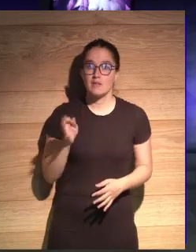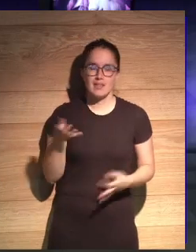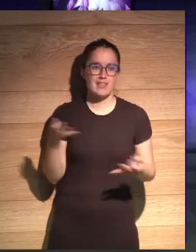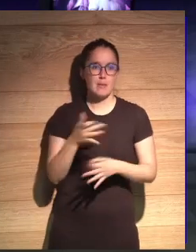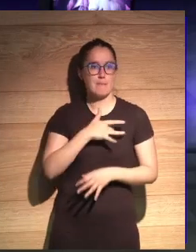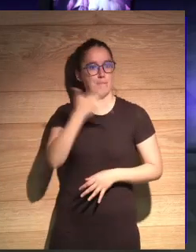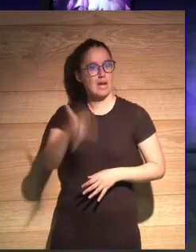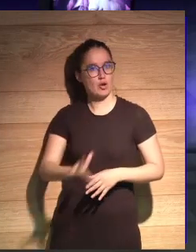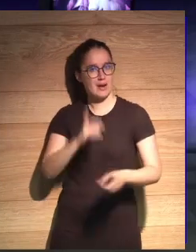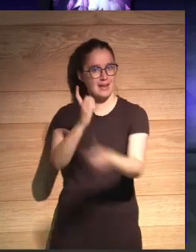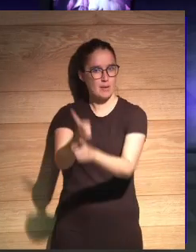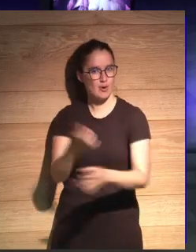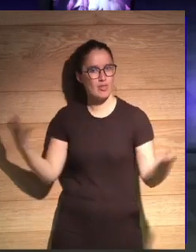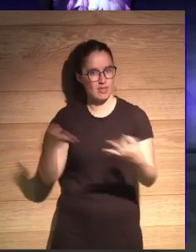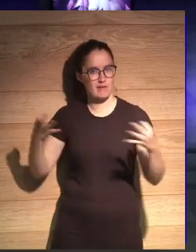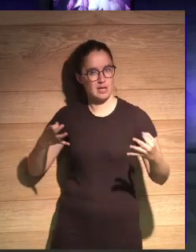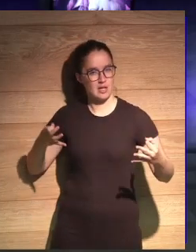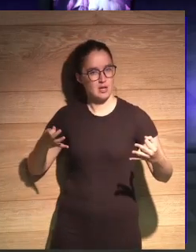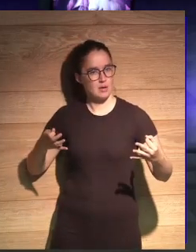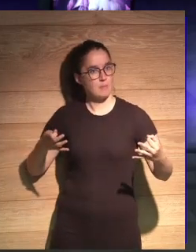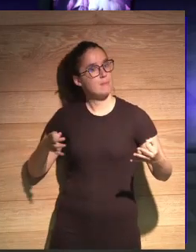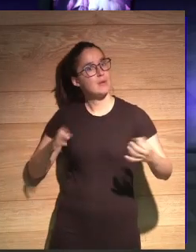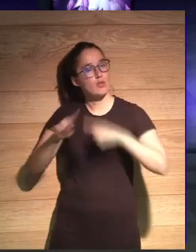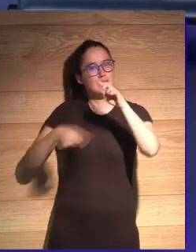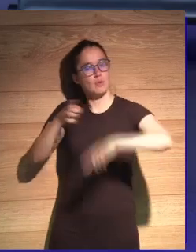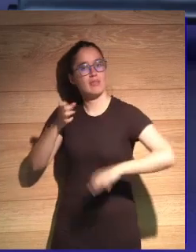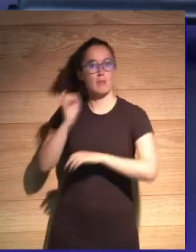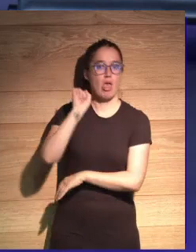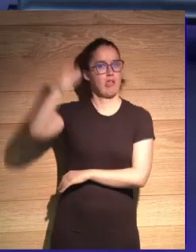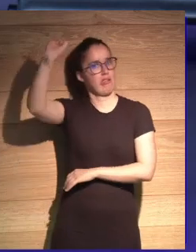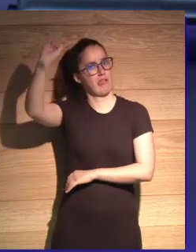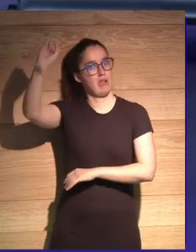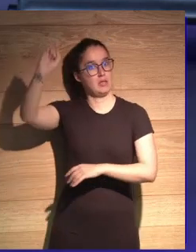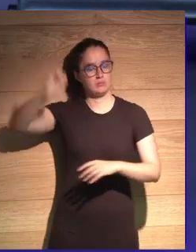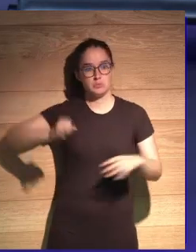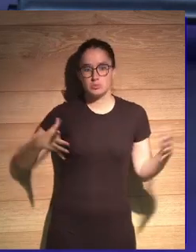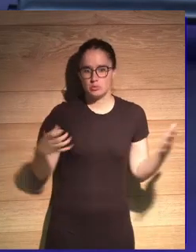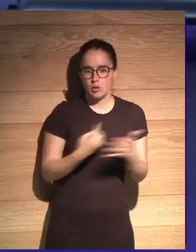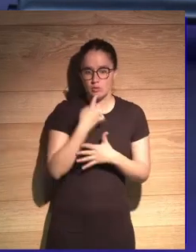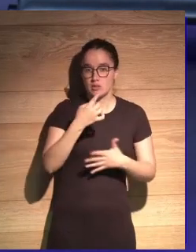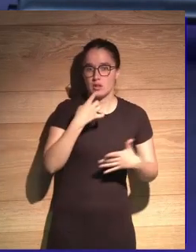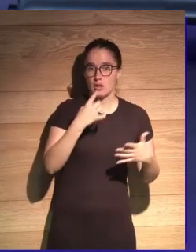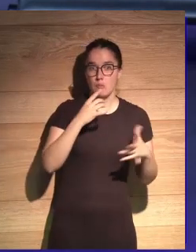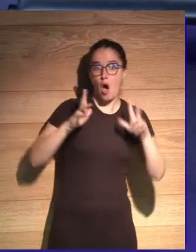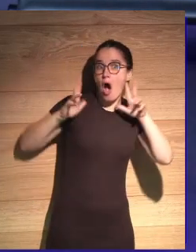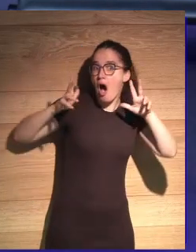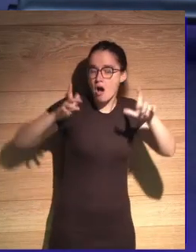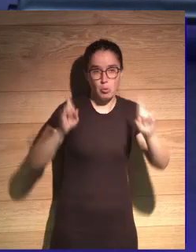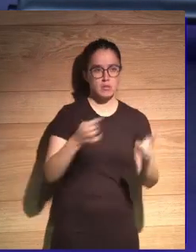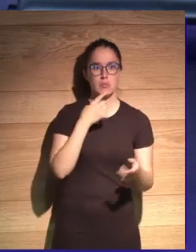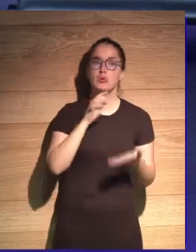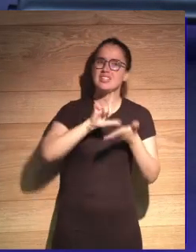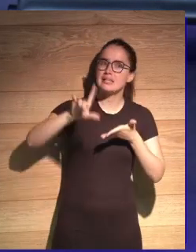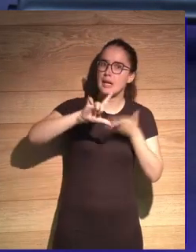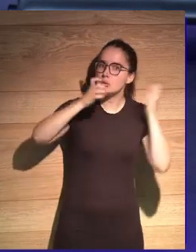them for what they have done to me, because we have to forgive our enemies, but just after they are